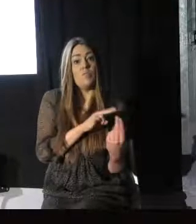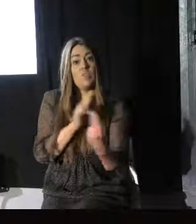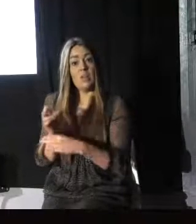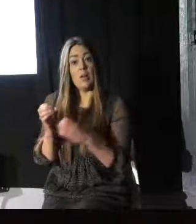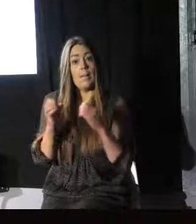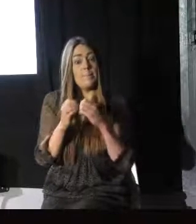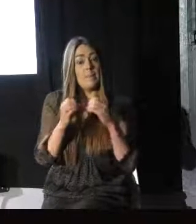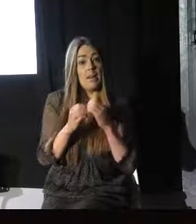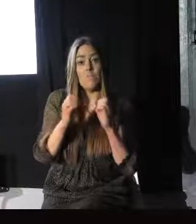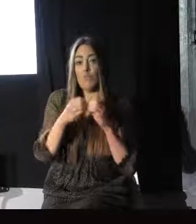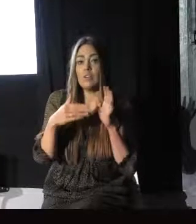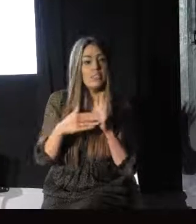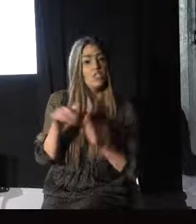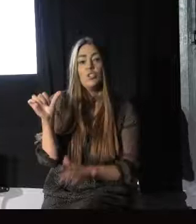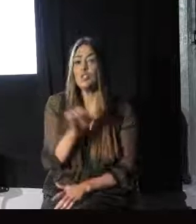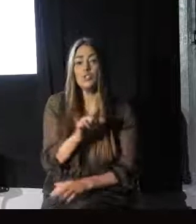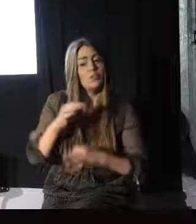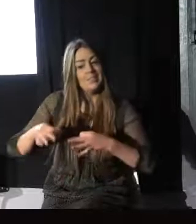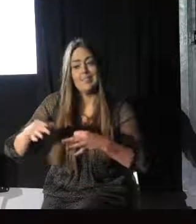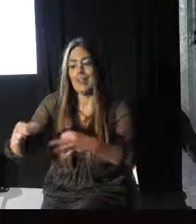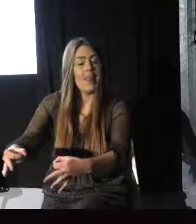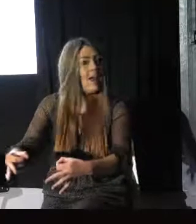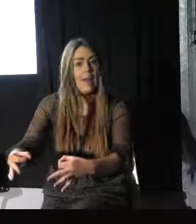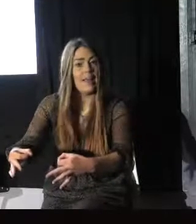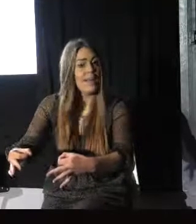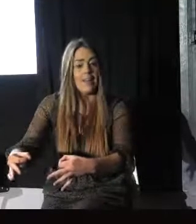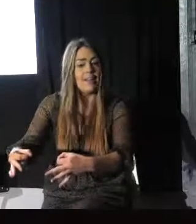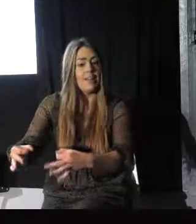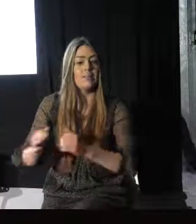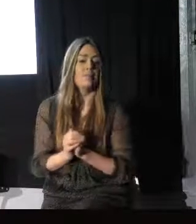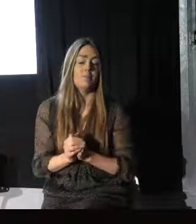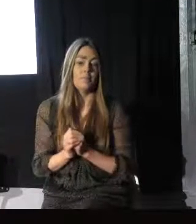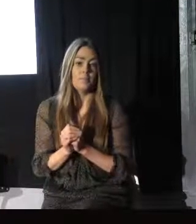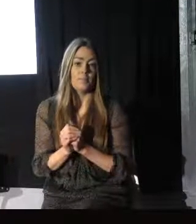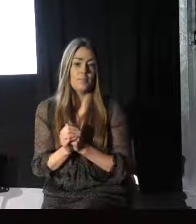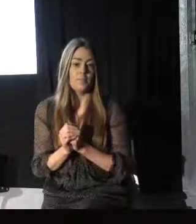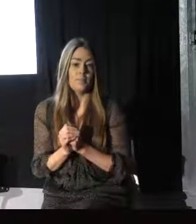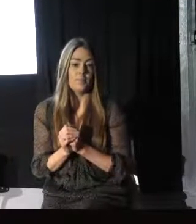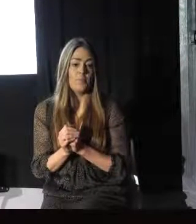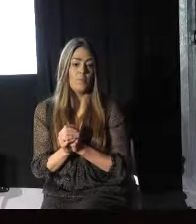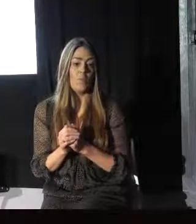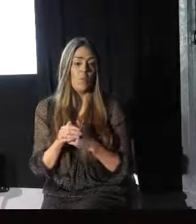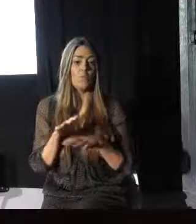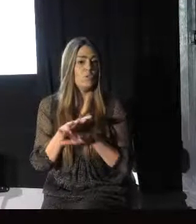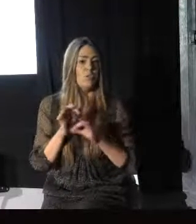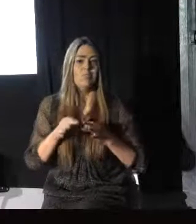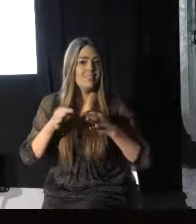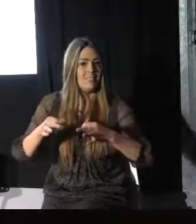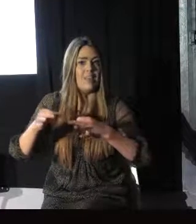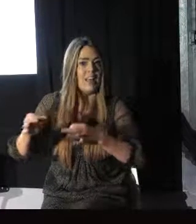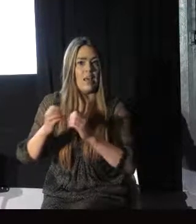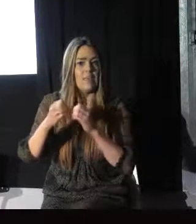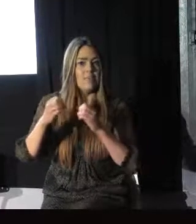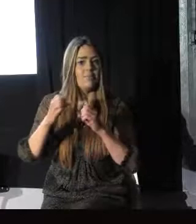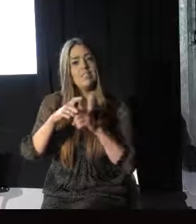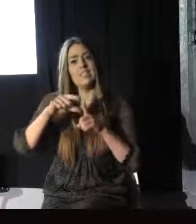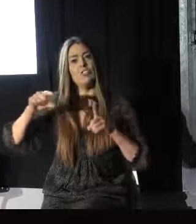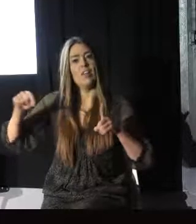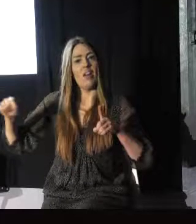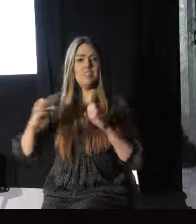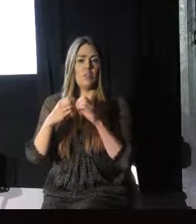bronzes should not be delayed, neither by the provenance research that might happen or the delay of the digitizing the bronzes. And both